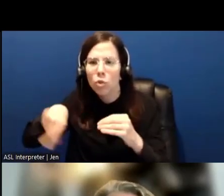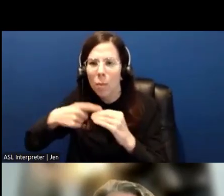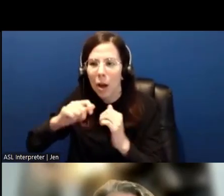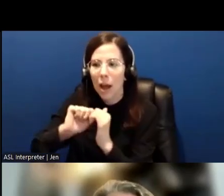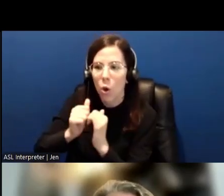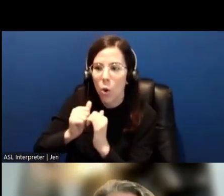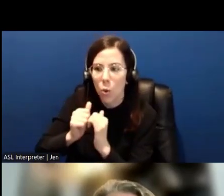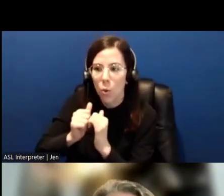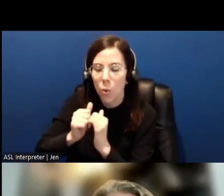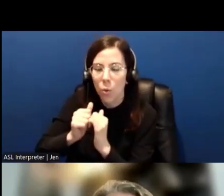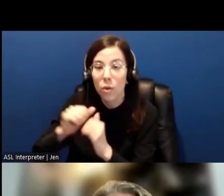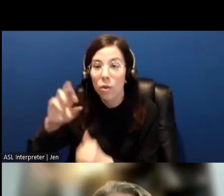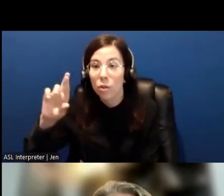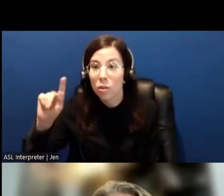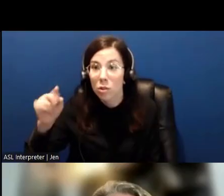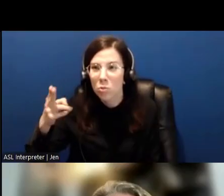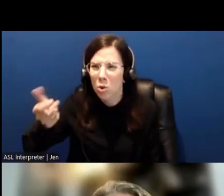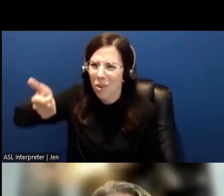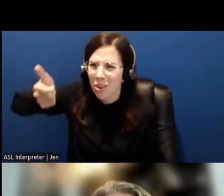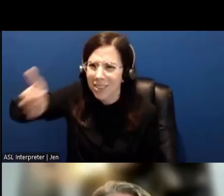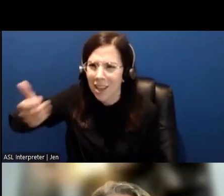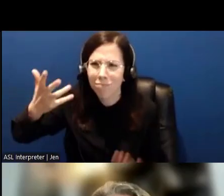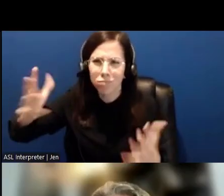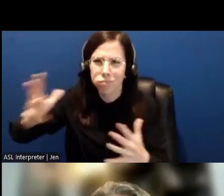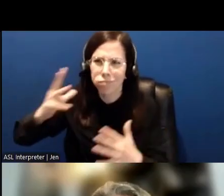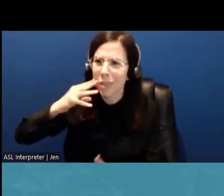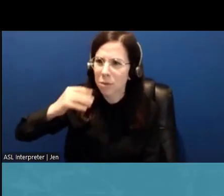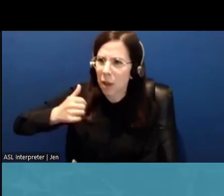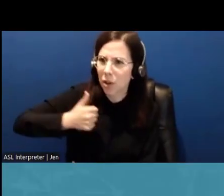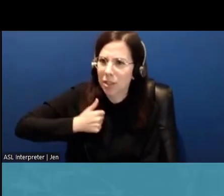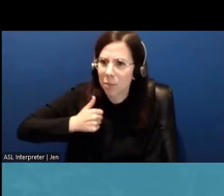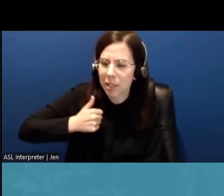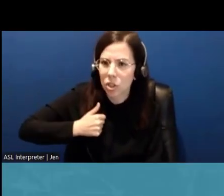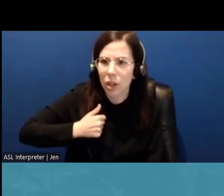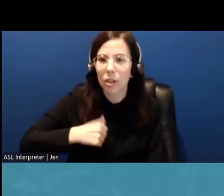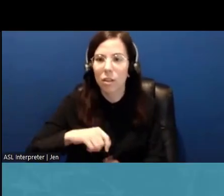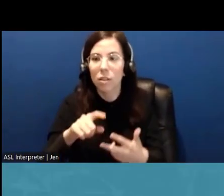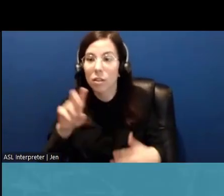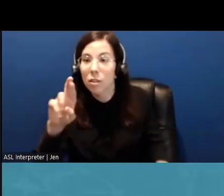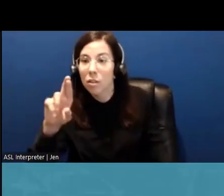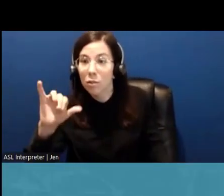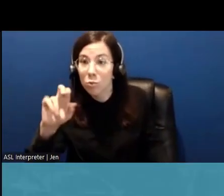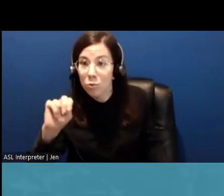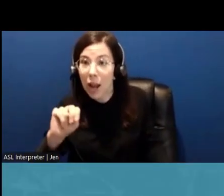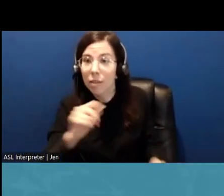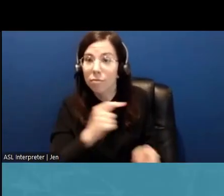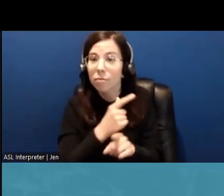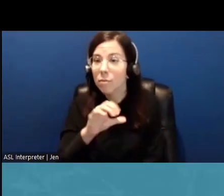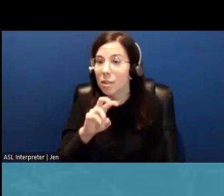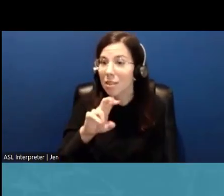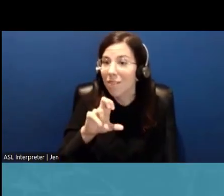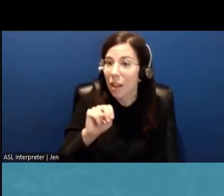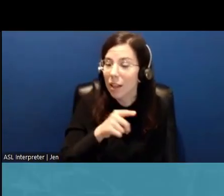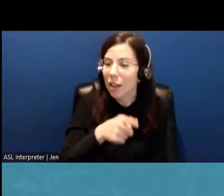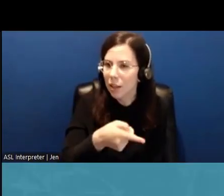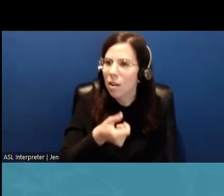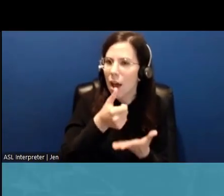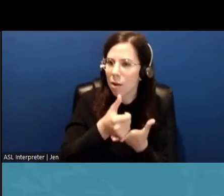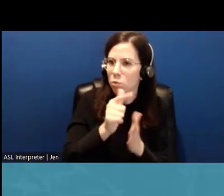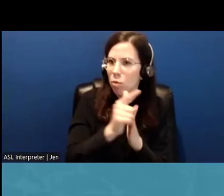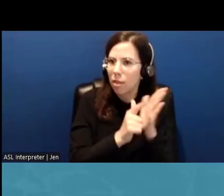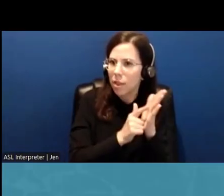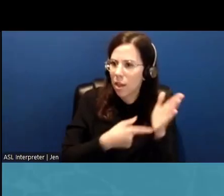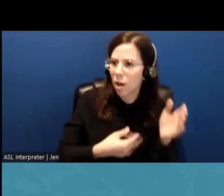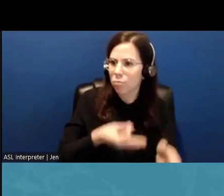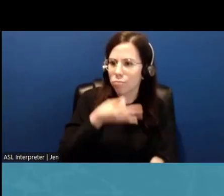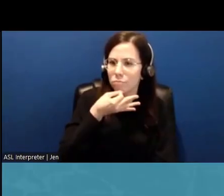has internal military legal experience. Ryan is a civilian lawyer providing legal expertise and representation. So